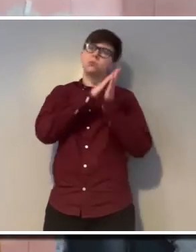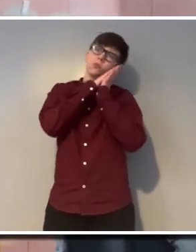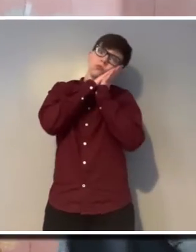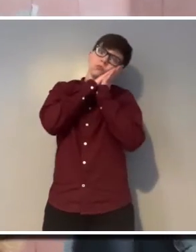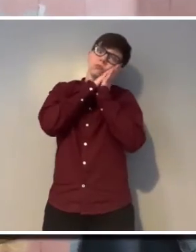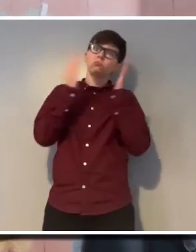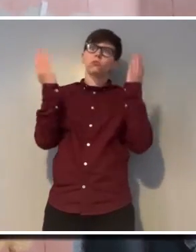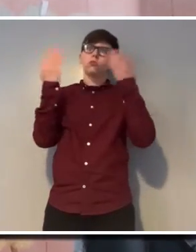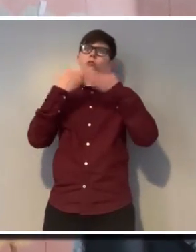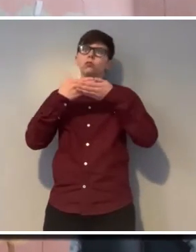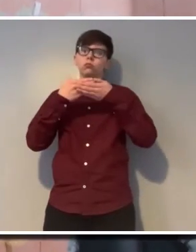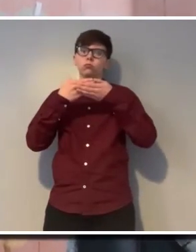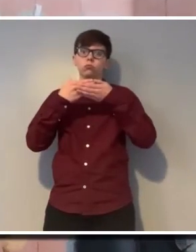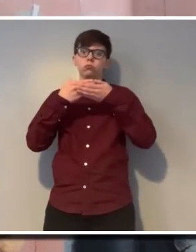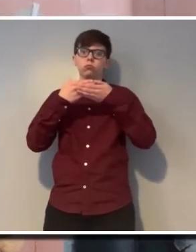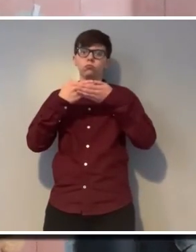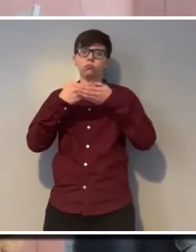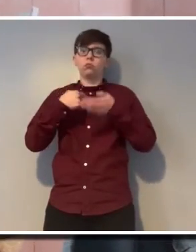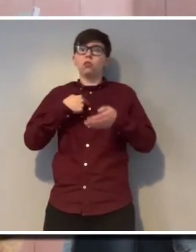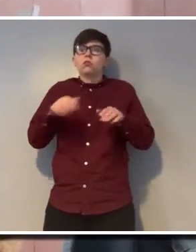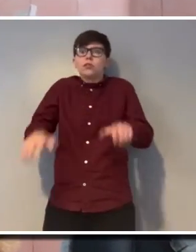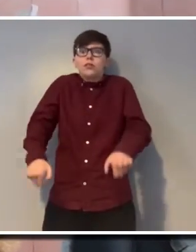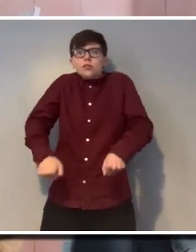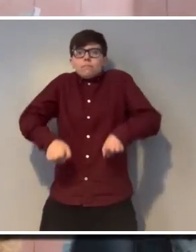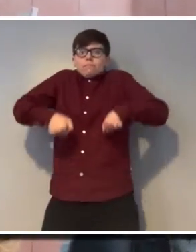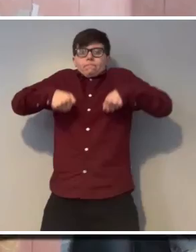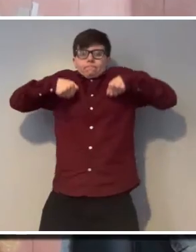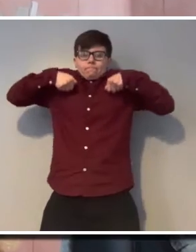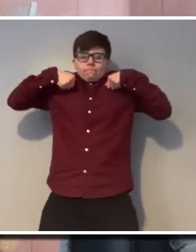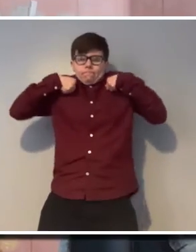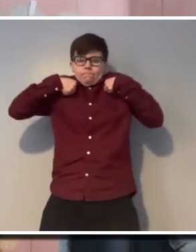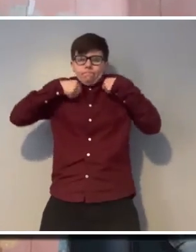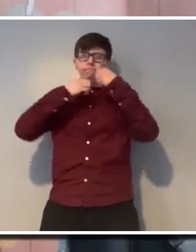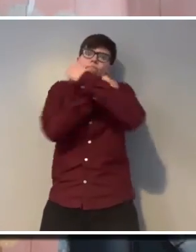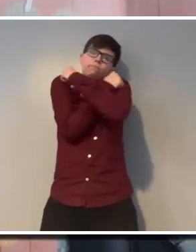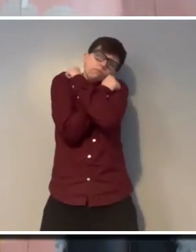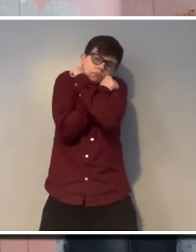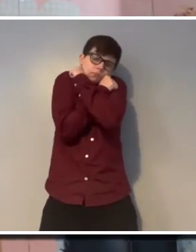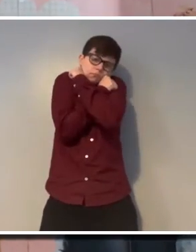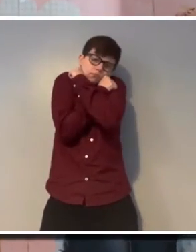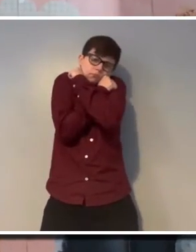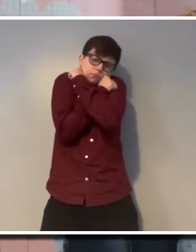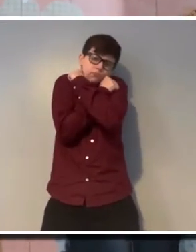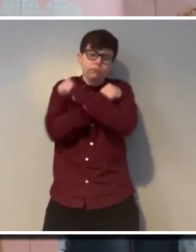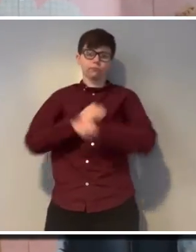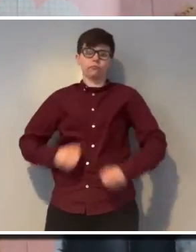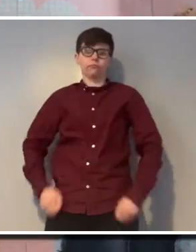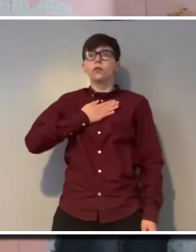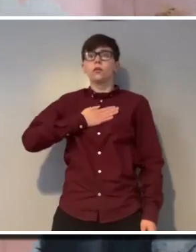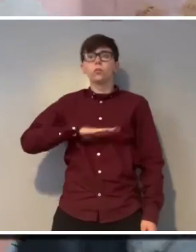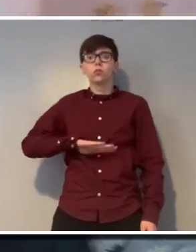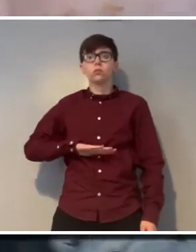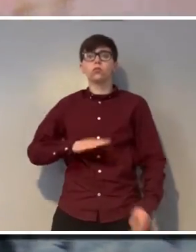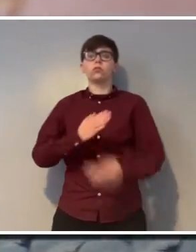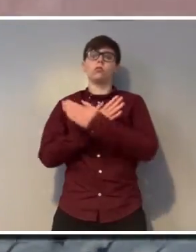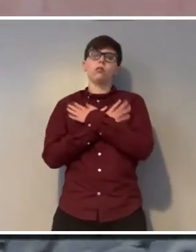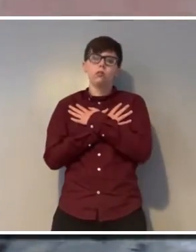And when I went to bed that night, I tucked him up and held him